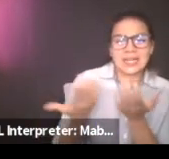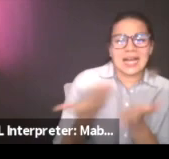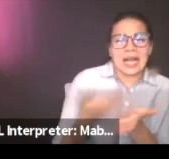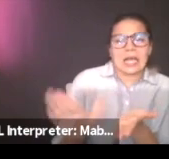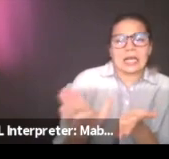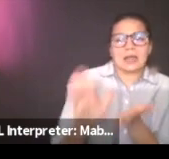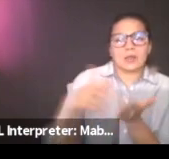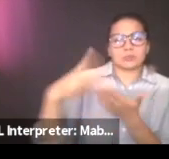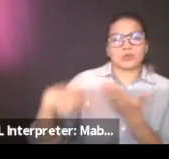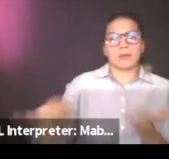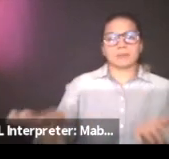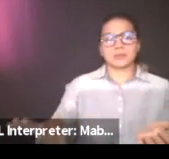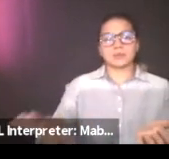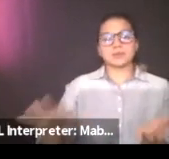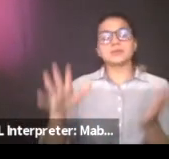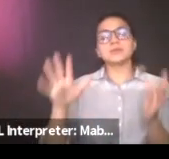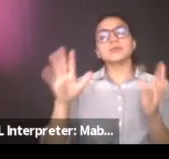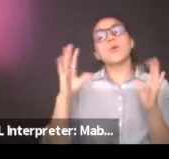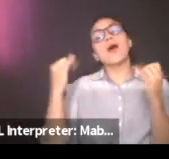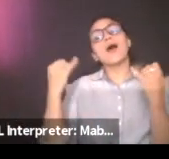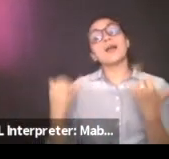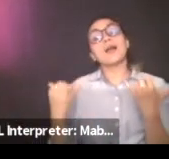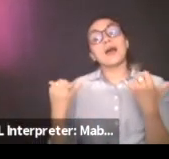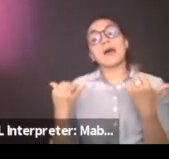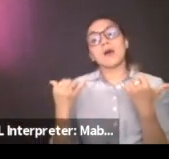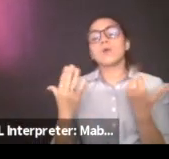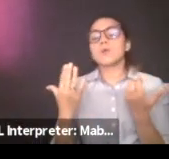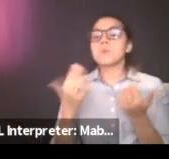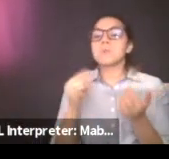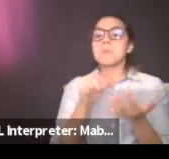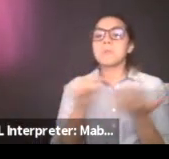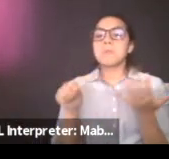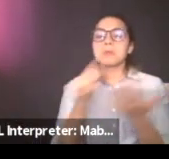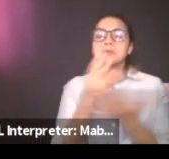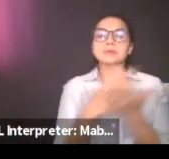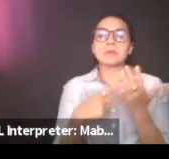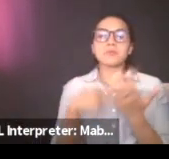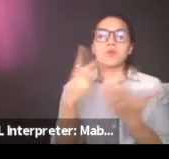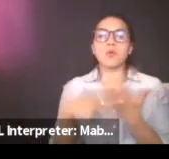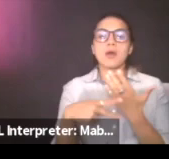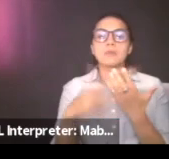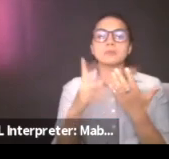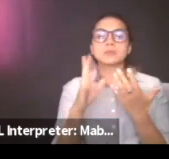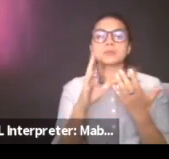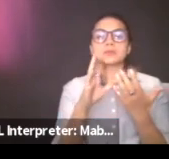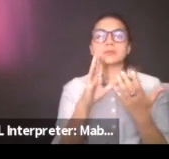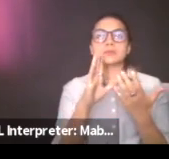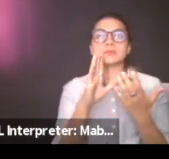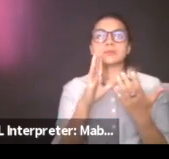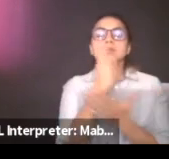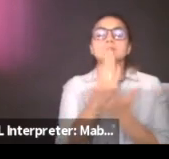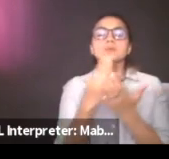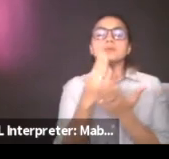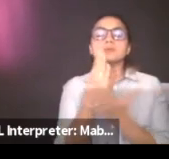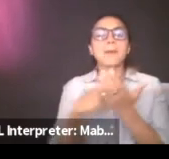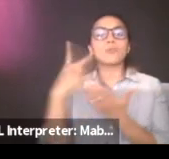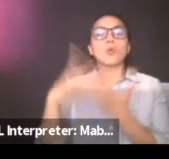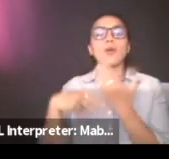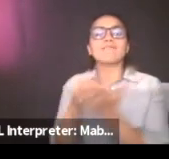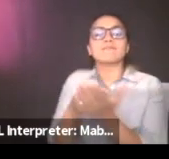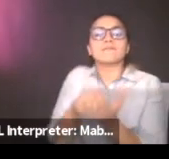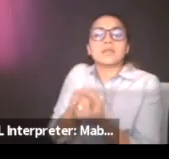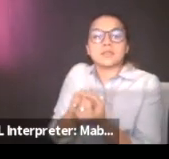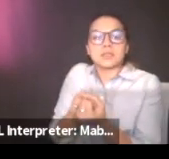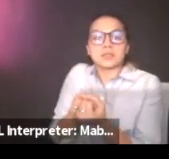There has more recently been some changes in funding across the board where there's an opening